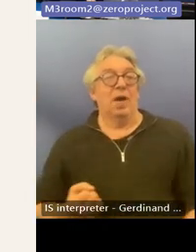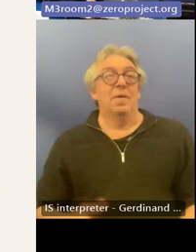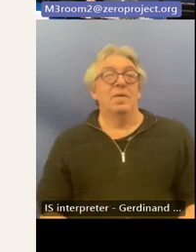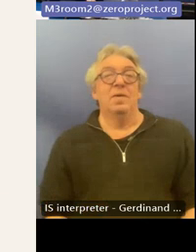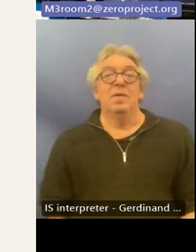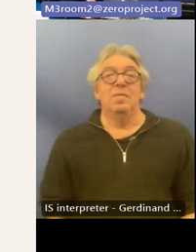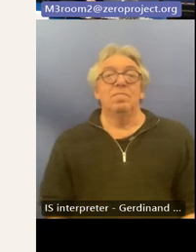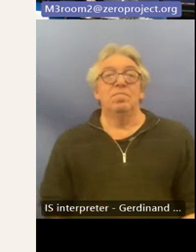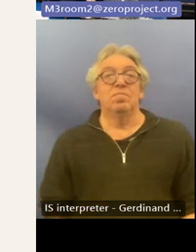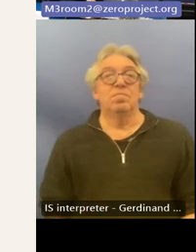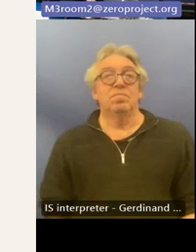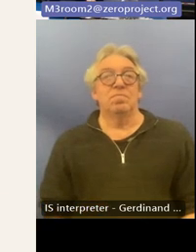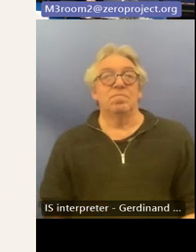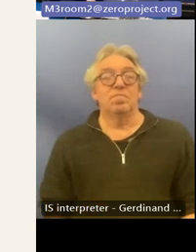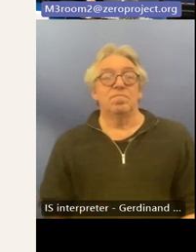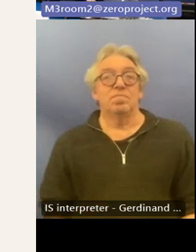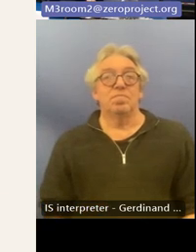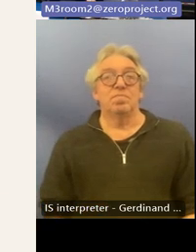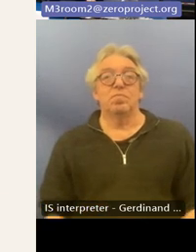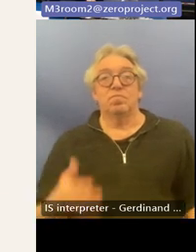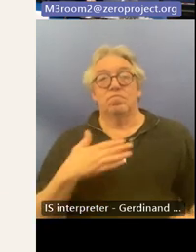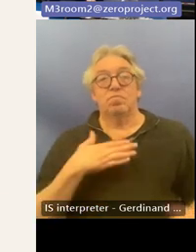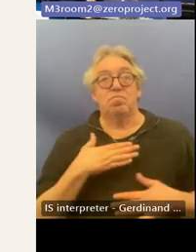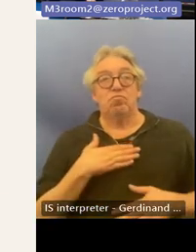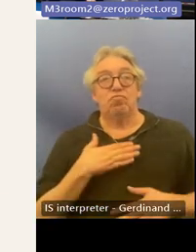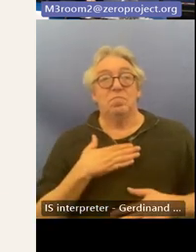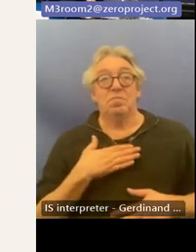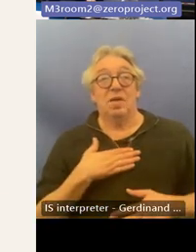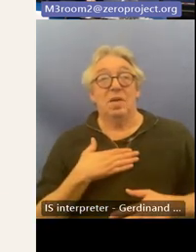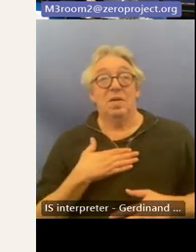we can say one of the NGO in Cambodia to represent our